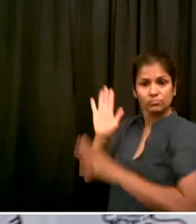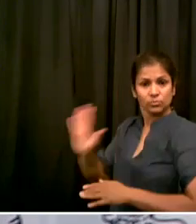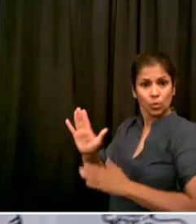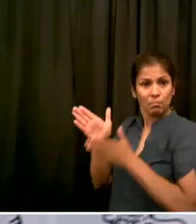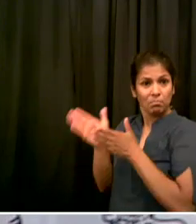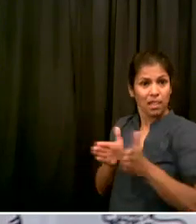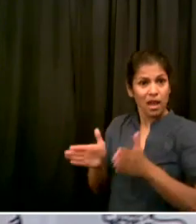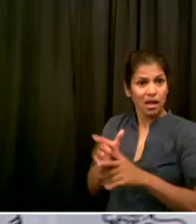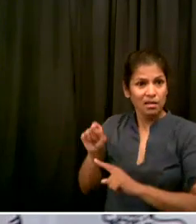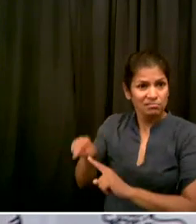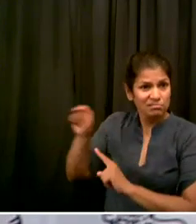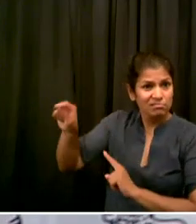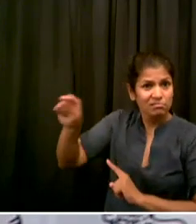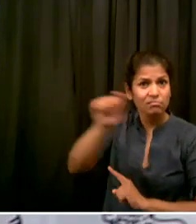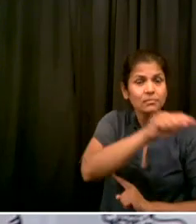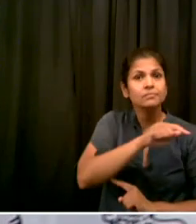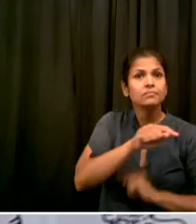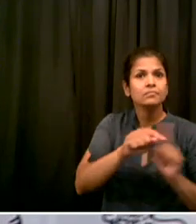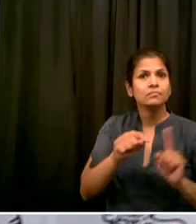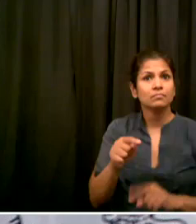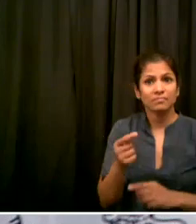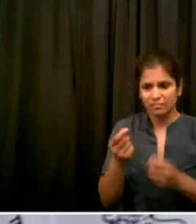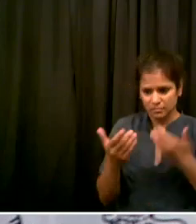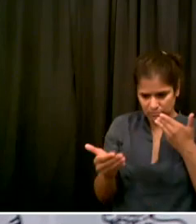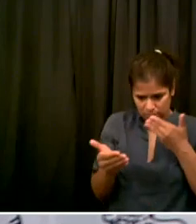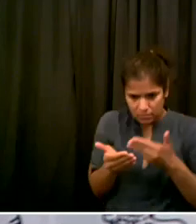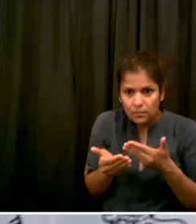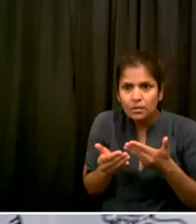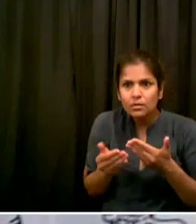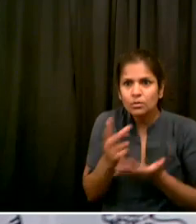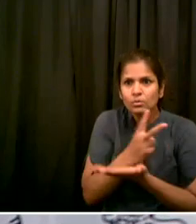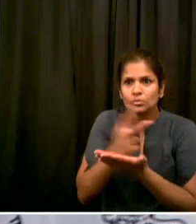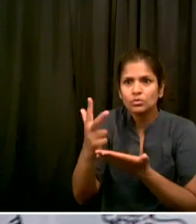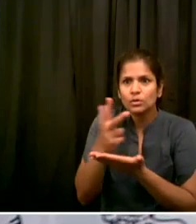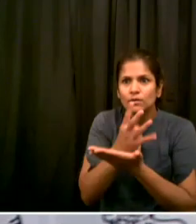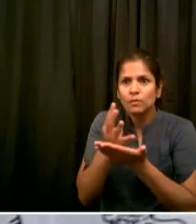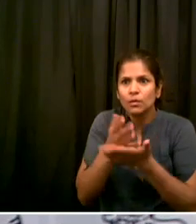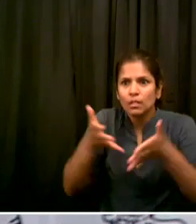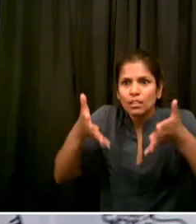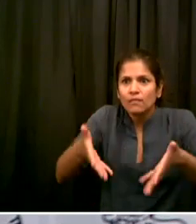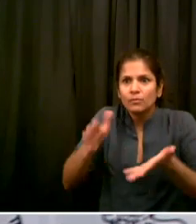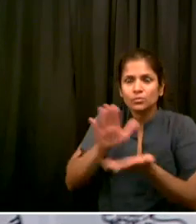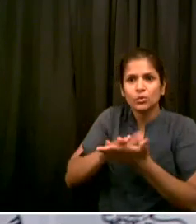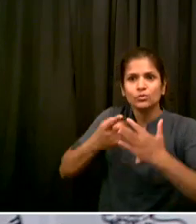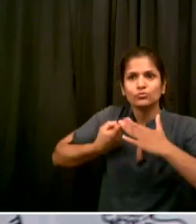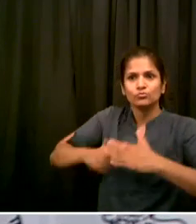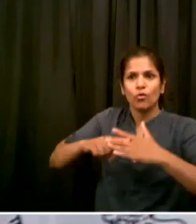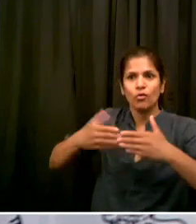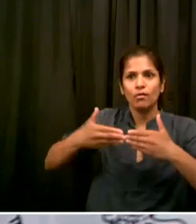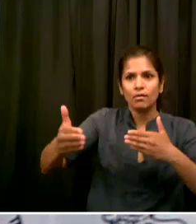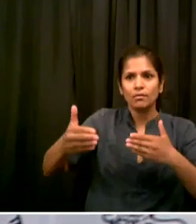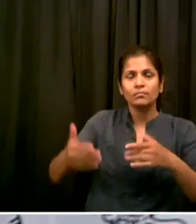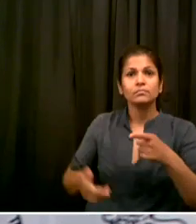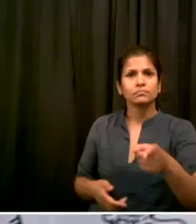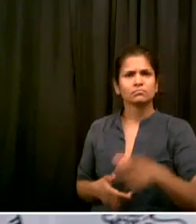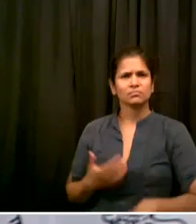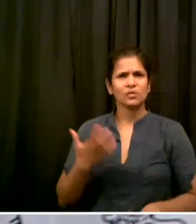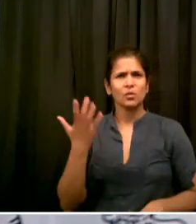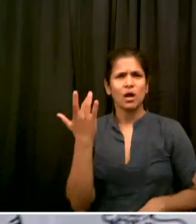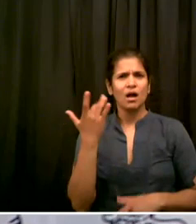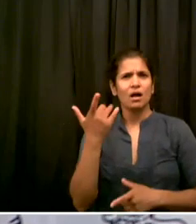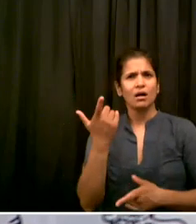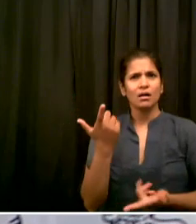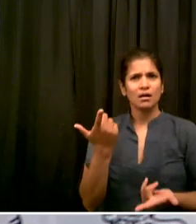actually open up. When does the city actually step in and say, this is how we're going to do it, this is how we're going to pay for it, this is what it's going to look